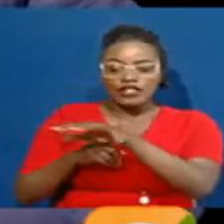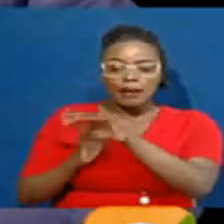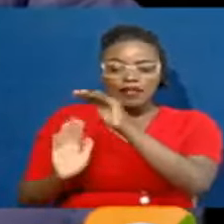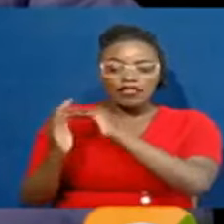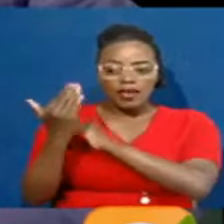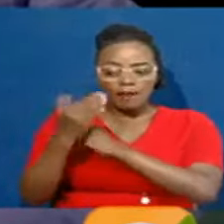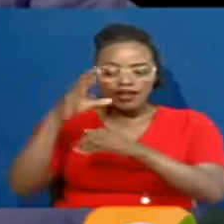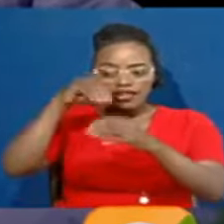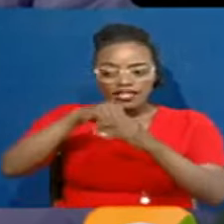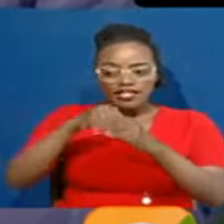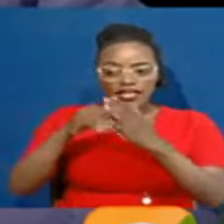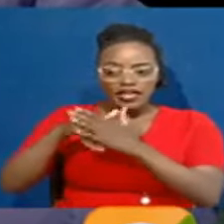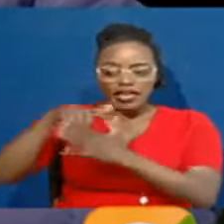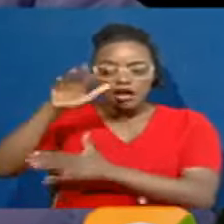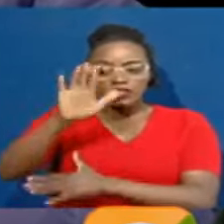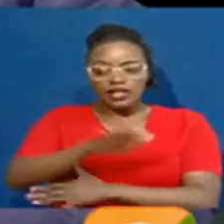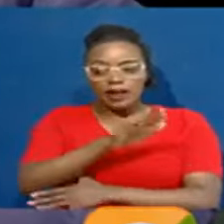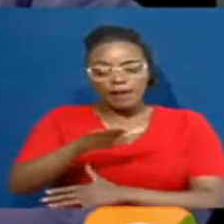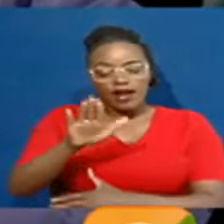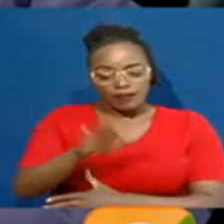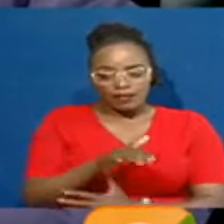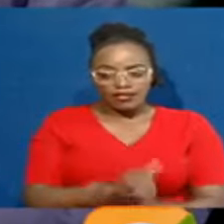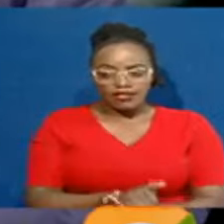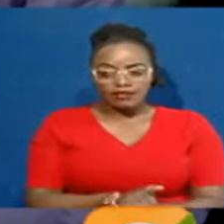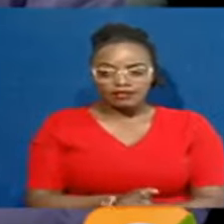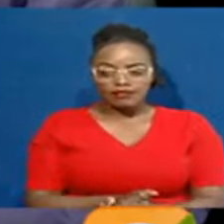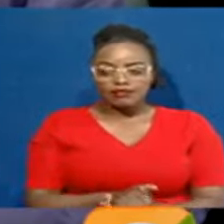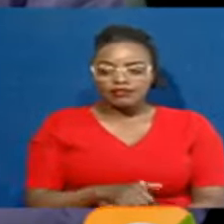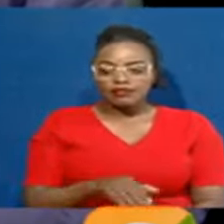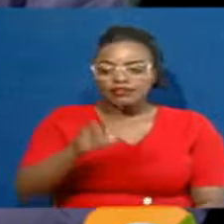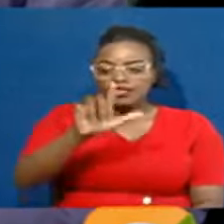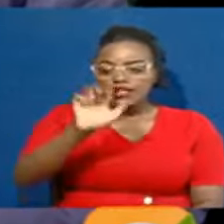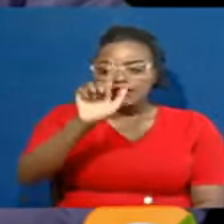inside and outside Parliament. Yvonne. Stephen Latour from the precincts of the National Assembly.